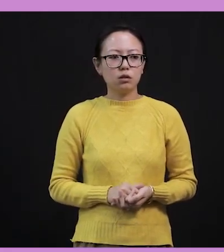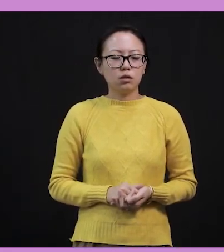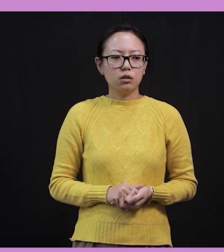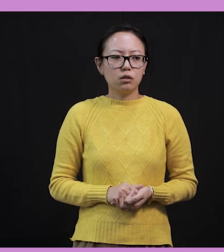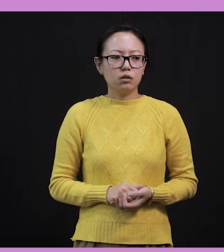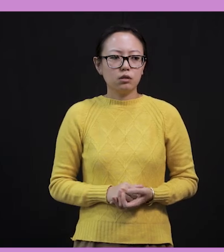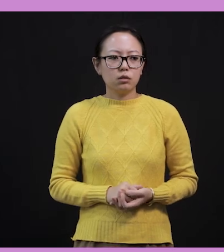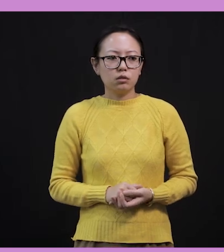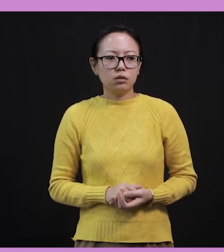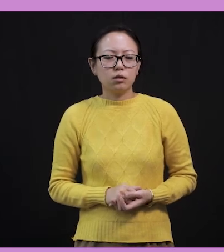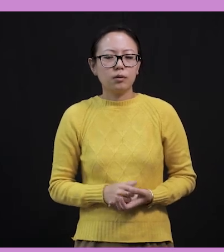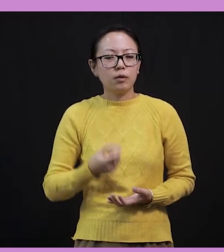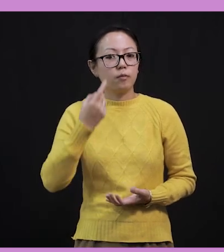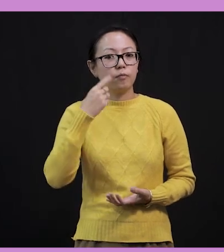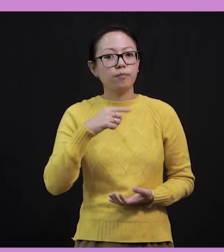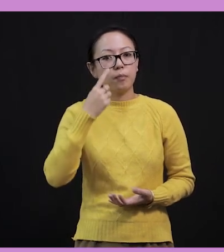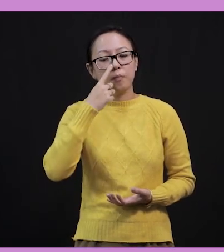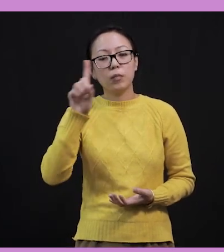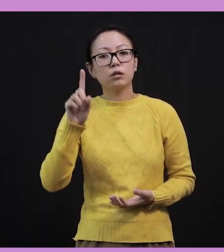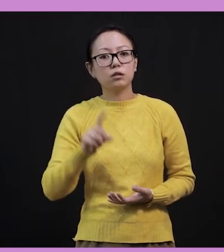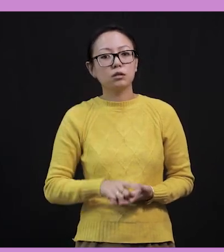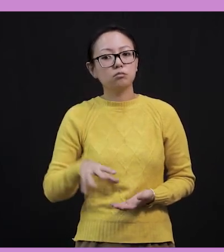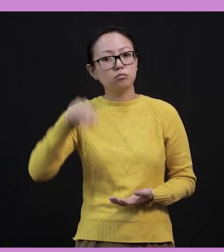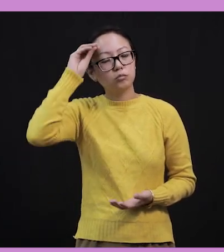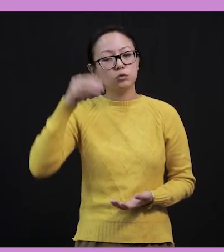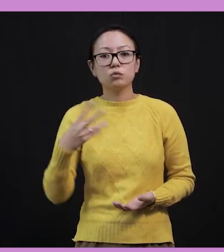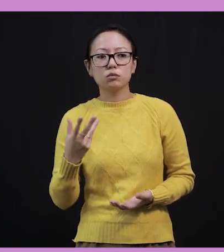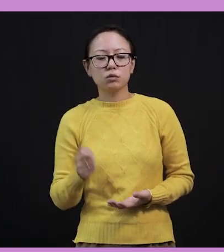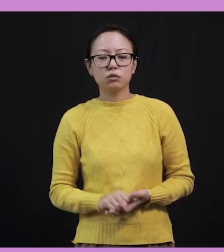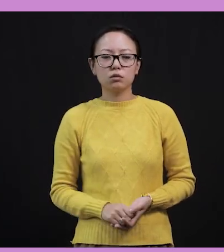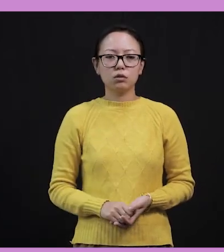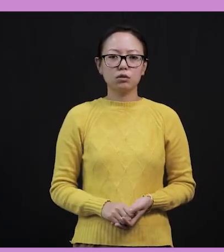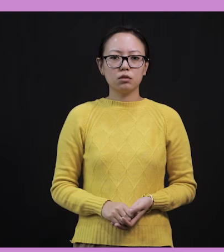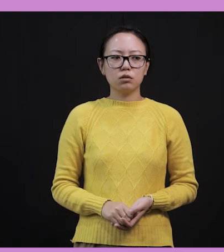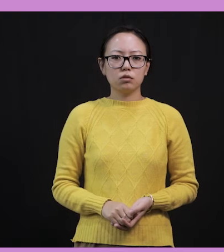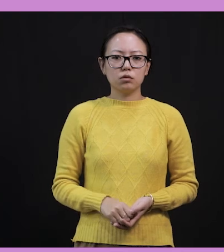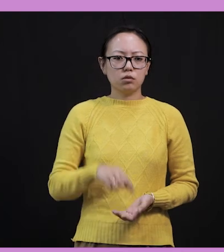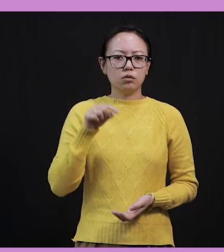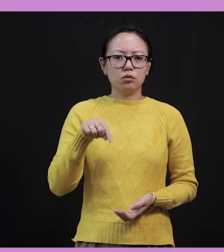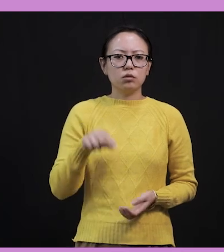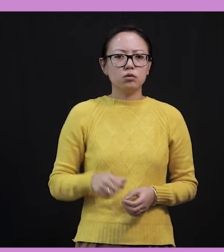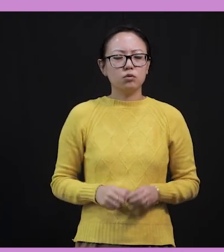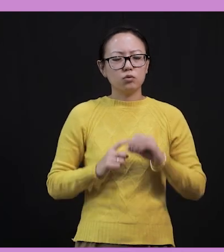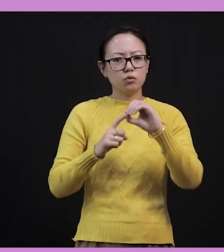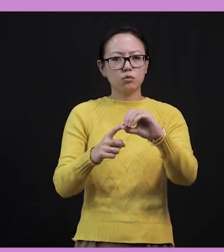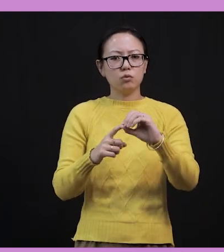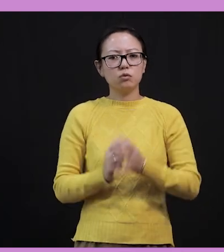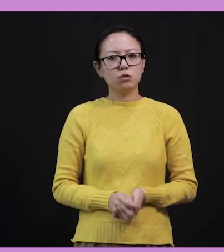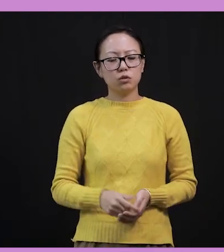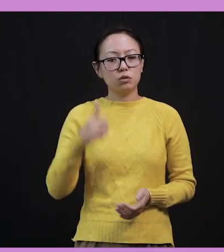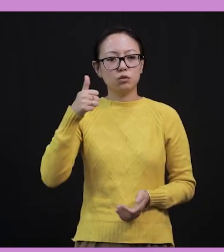of us should learn. Sometimes we generalize people that, oh, these kind of people are not really